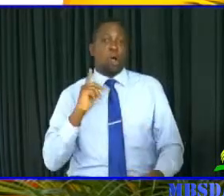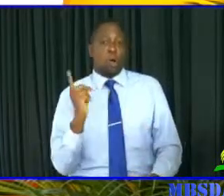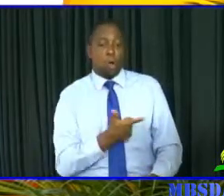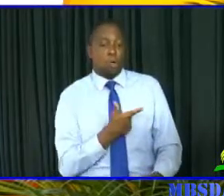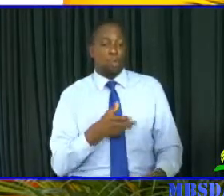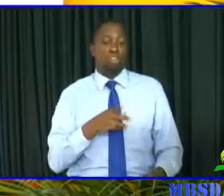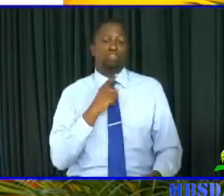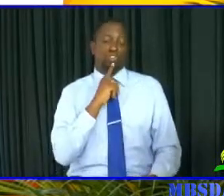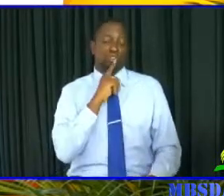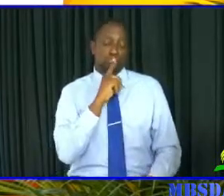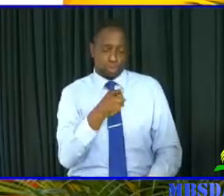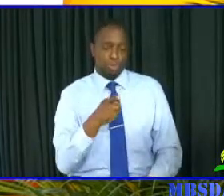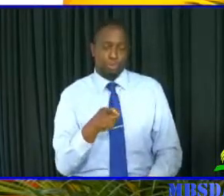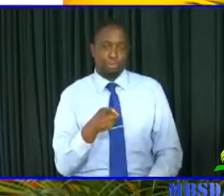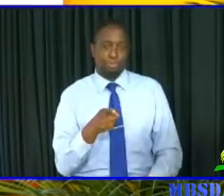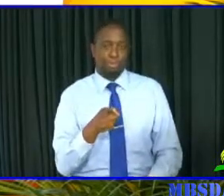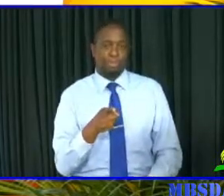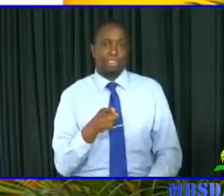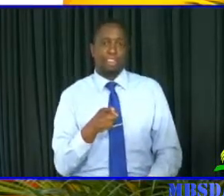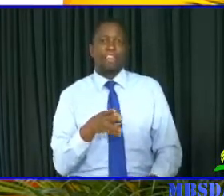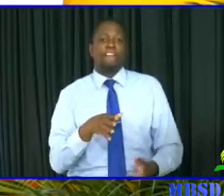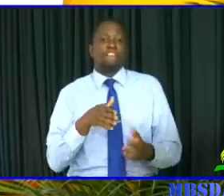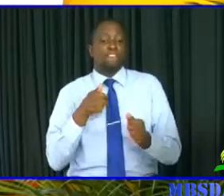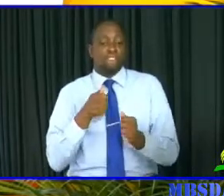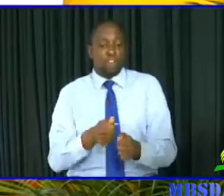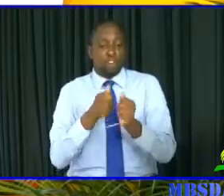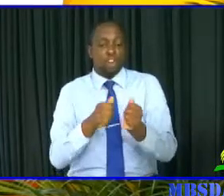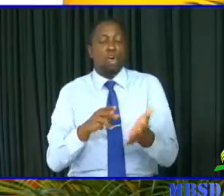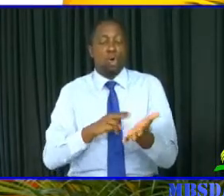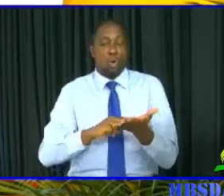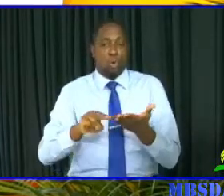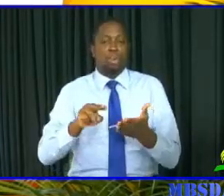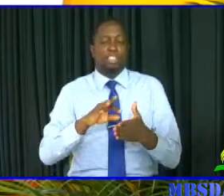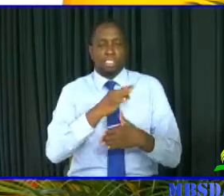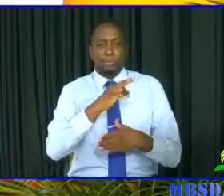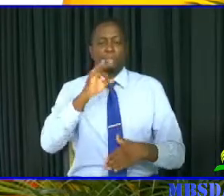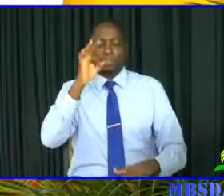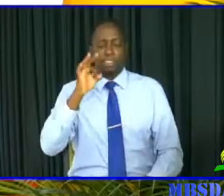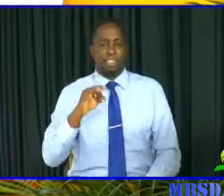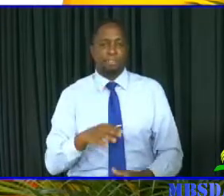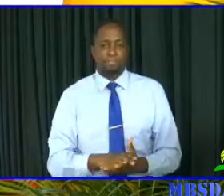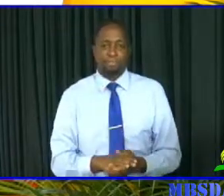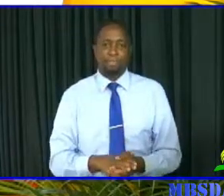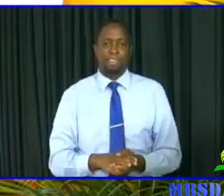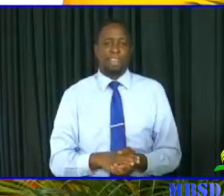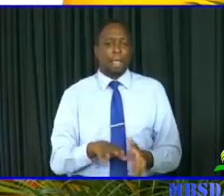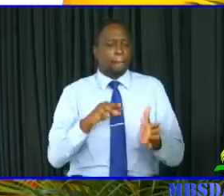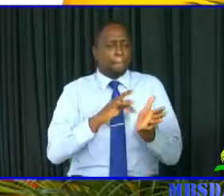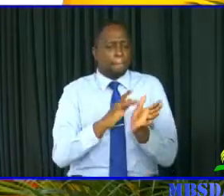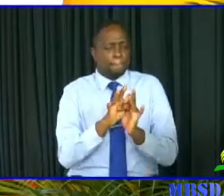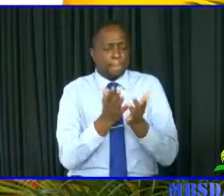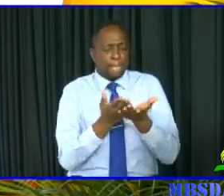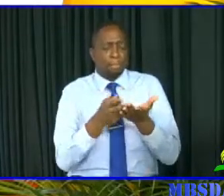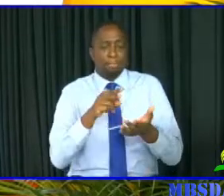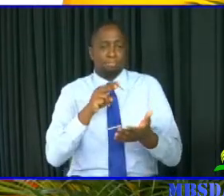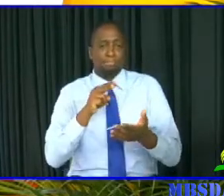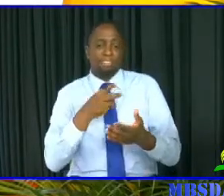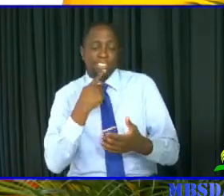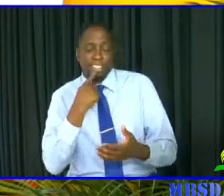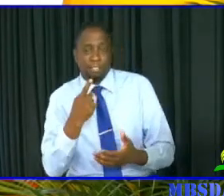of the Holy Spirit as you study the Bible. Now look at what the Bible says in St. Matthew 12, verses 31